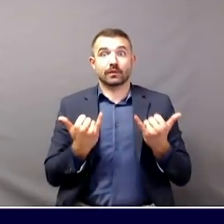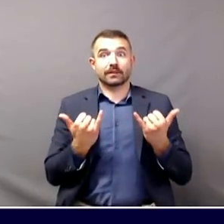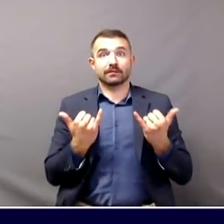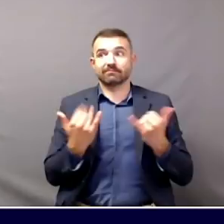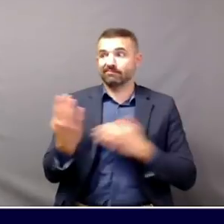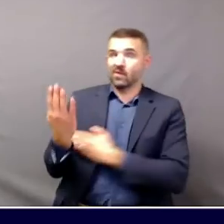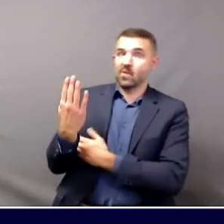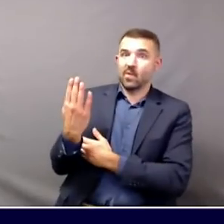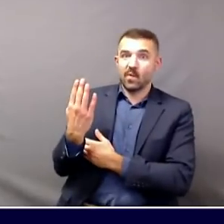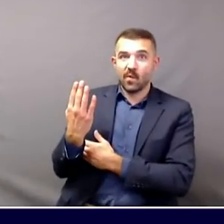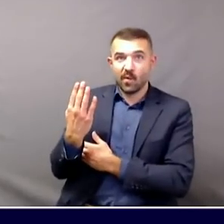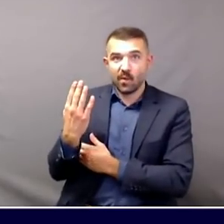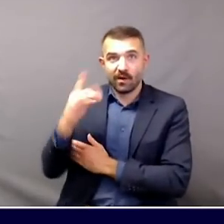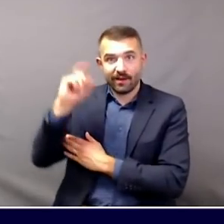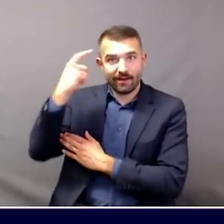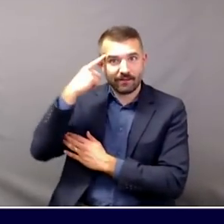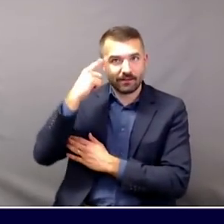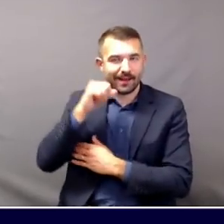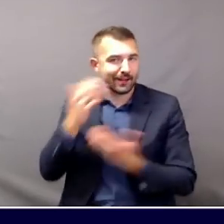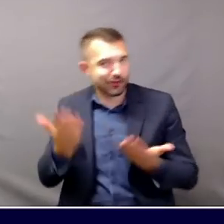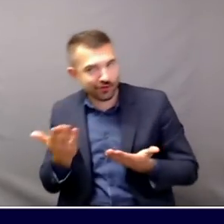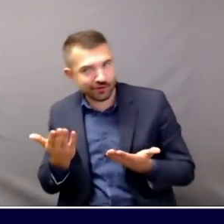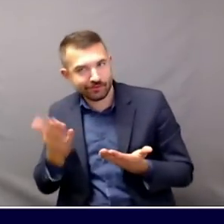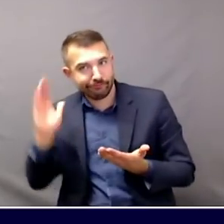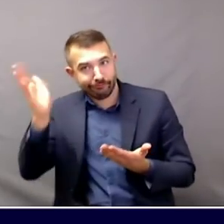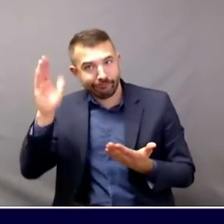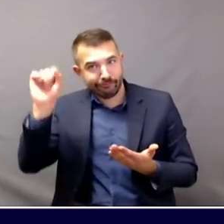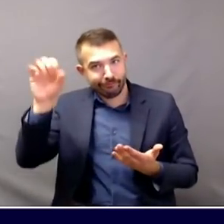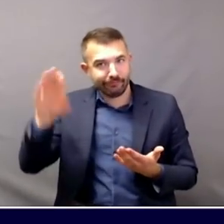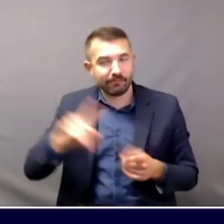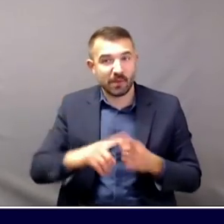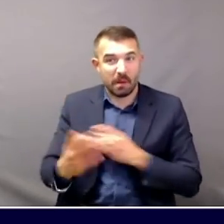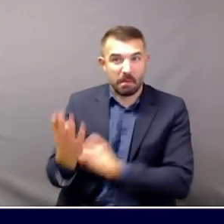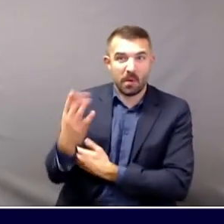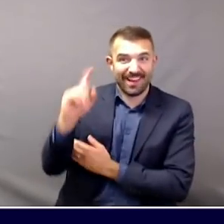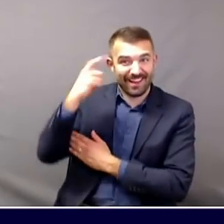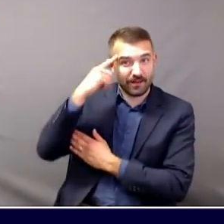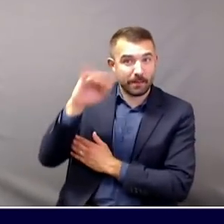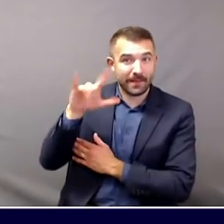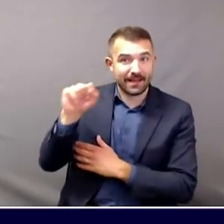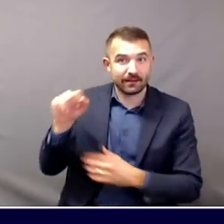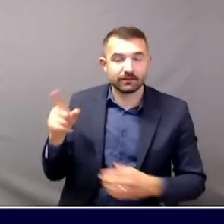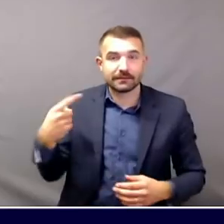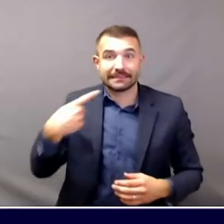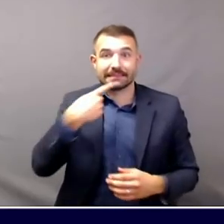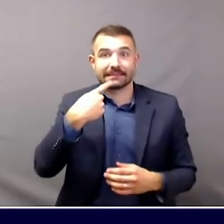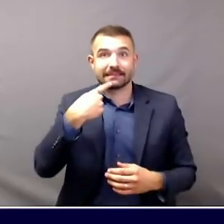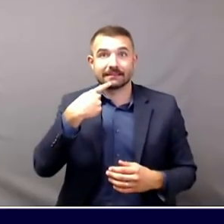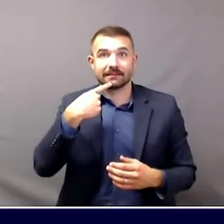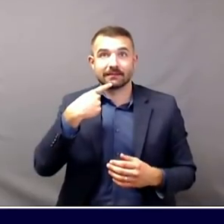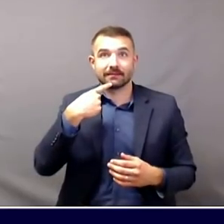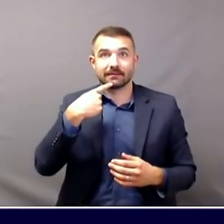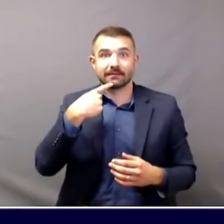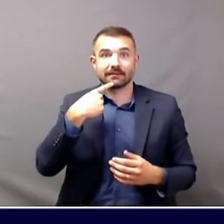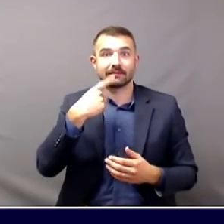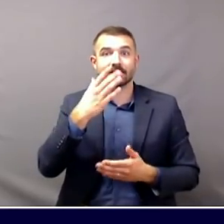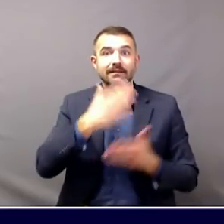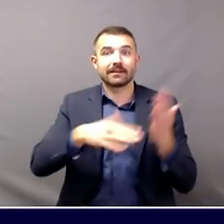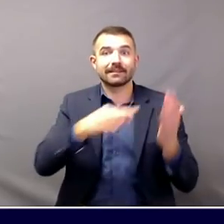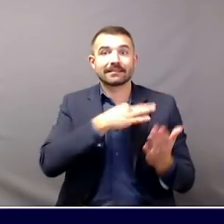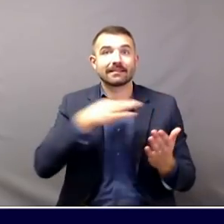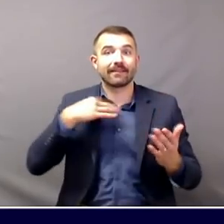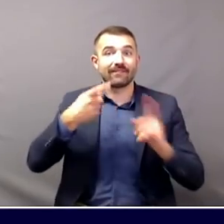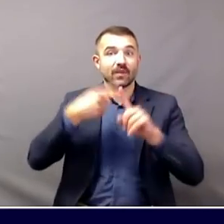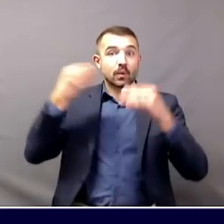mentioned that service employees at stores are sometimes put in the kind of unfortunate position of being the COVID cops, where